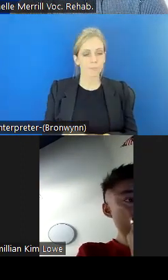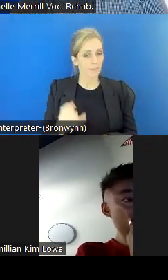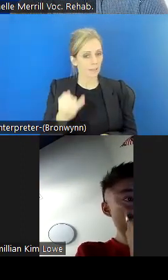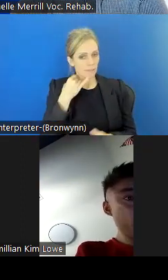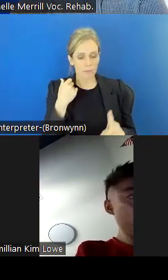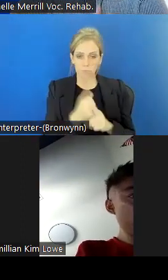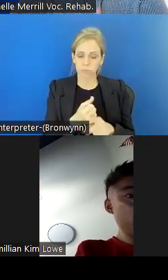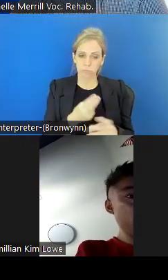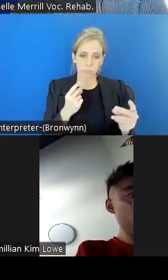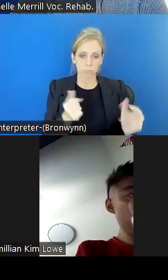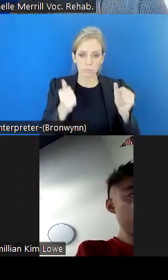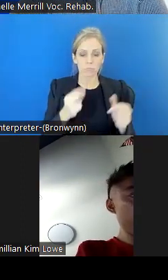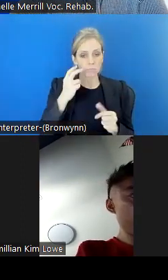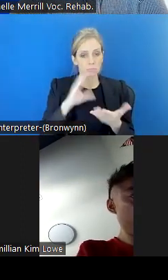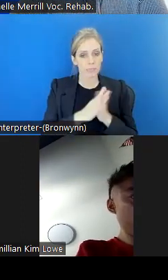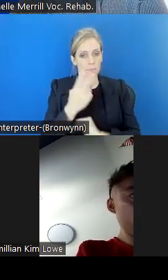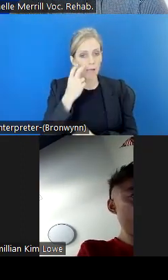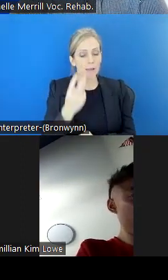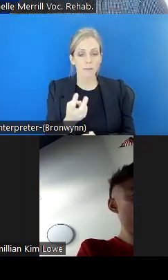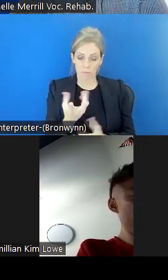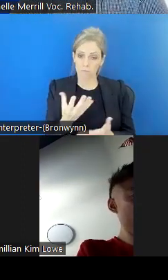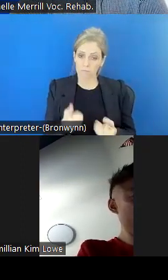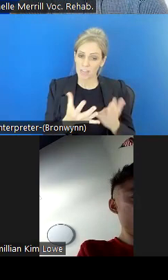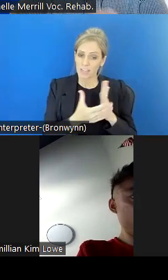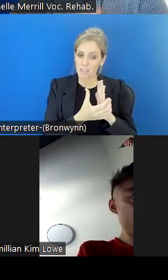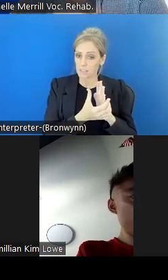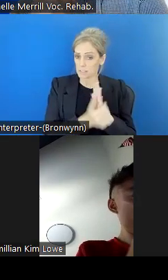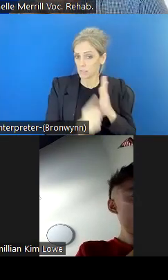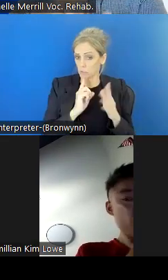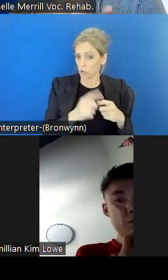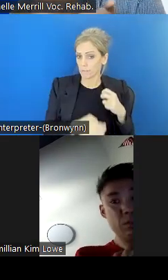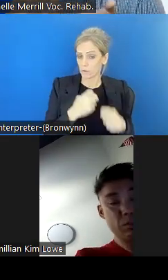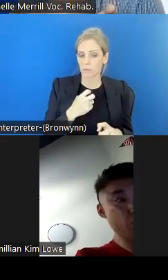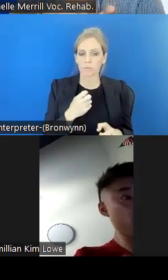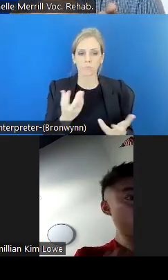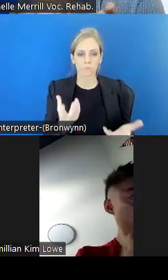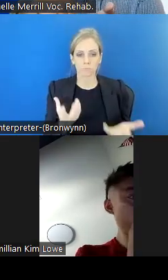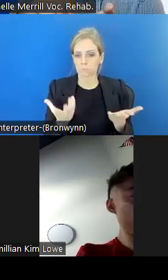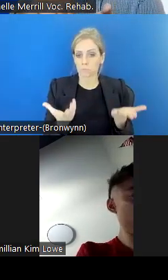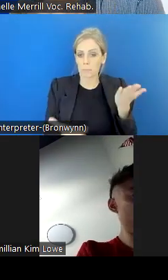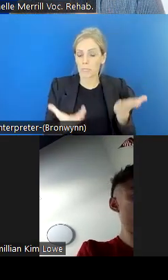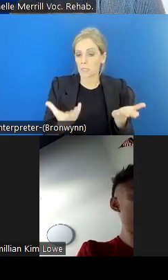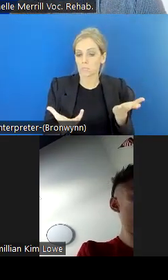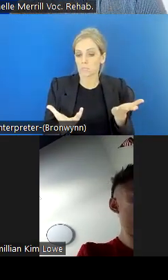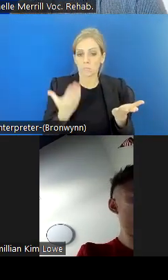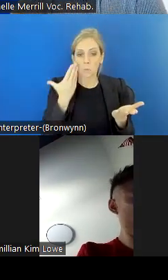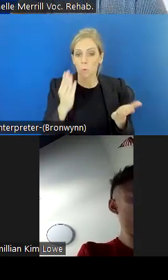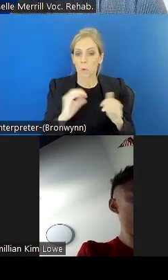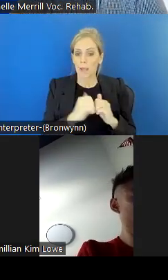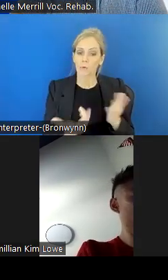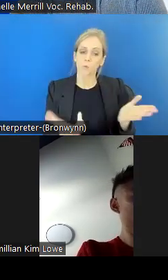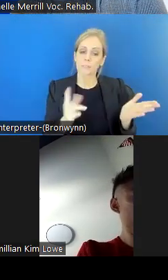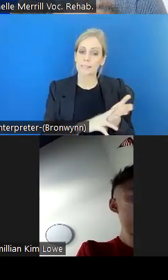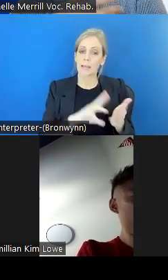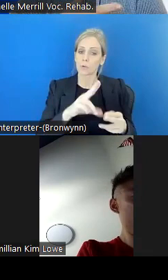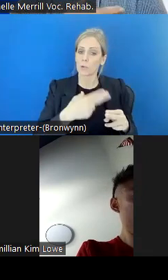going to really be very difficult. And so a lot of these things, like how do you sign your name on documents? There's ways